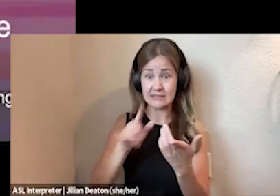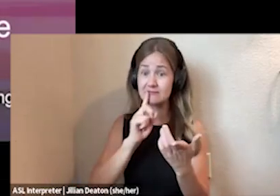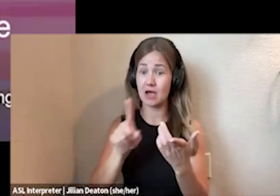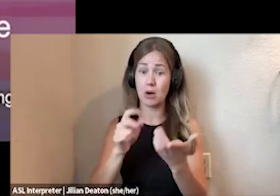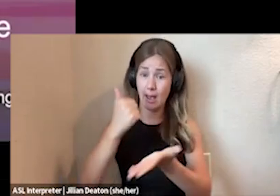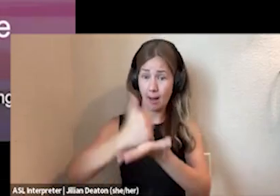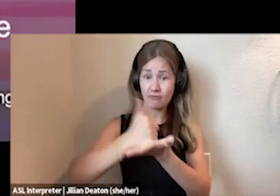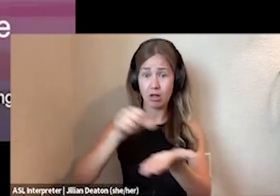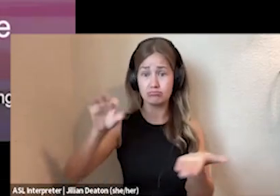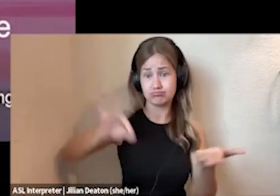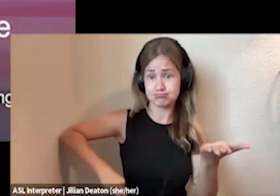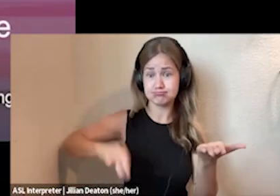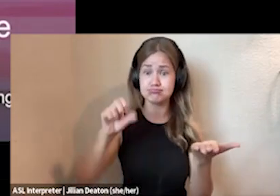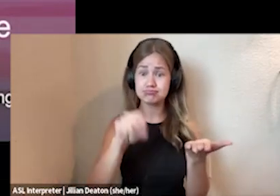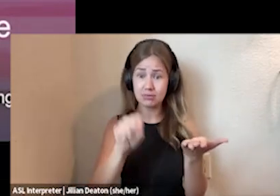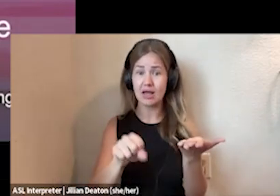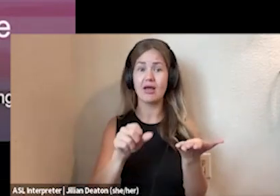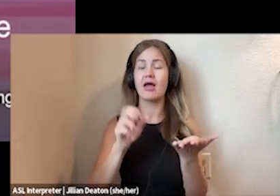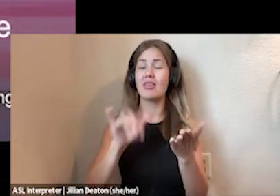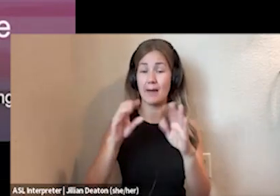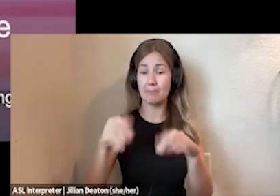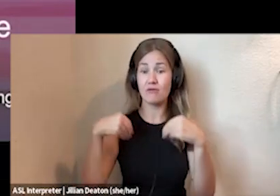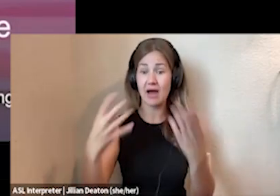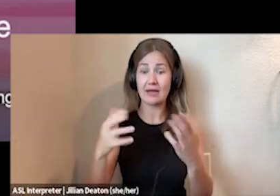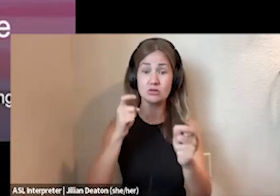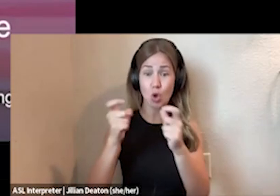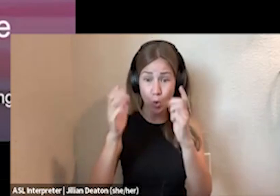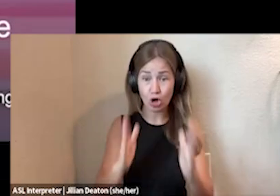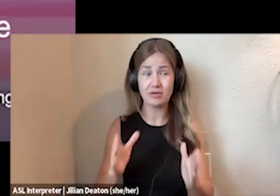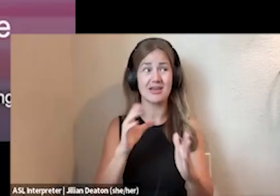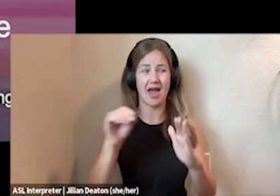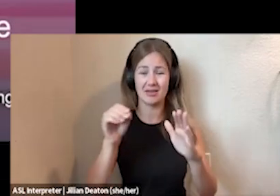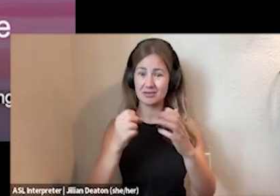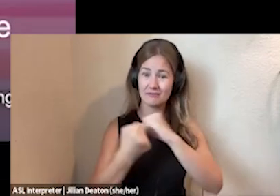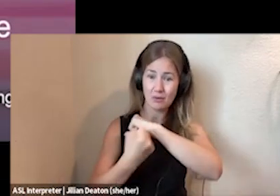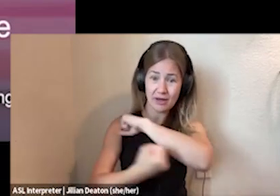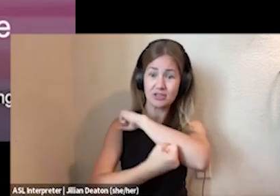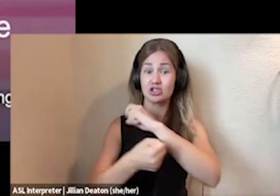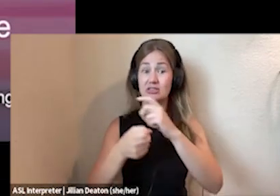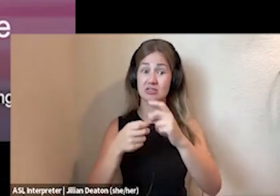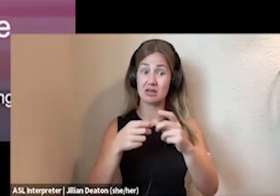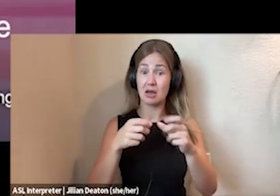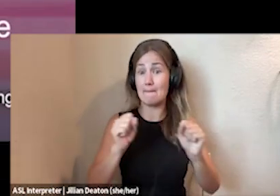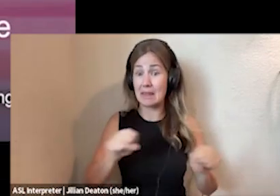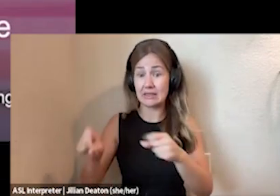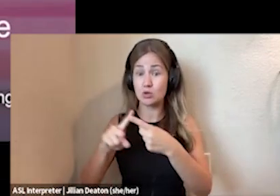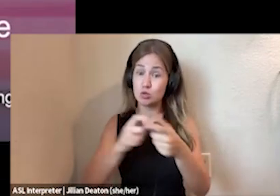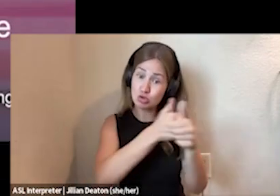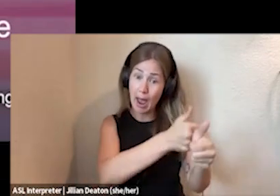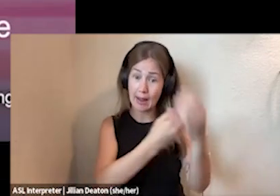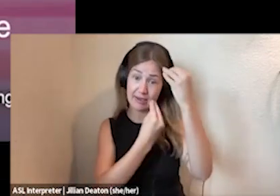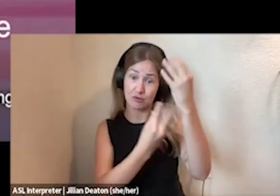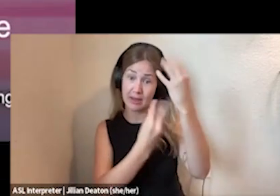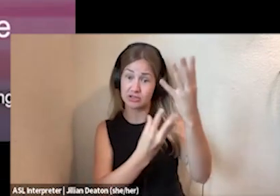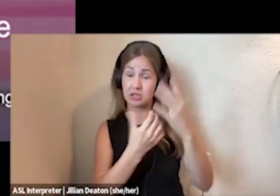donors and foundations and others the ability to track information. I think there are a couple of ways